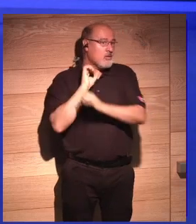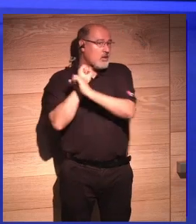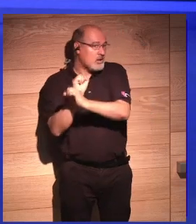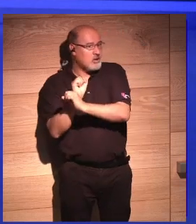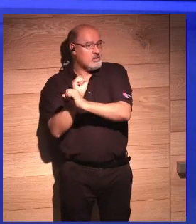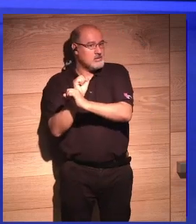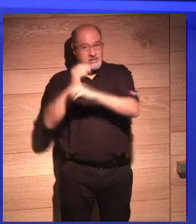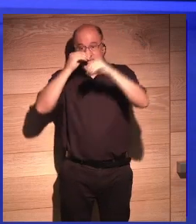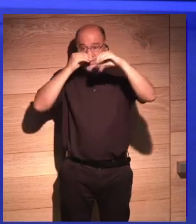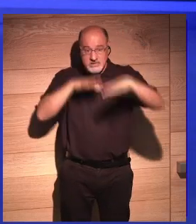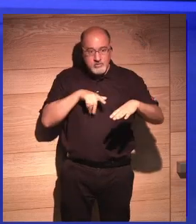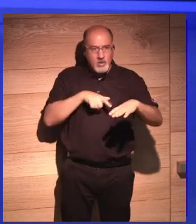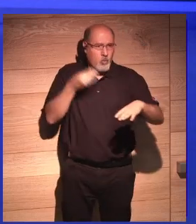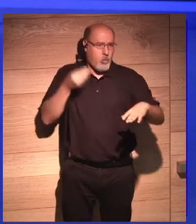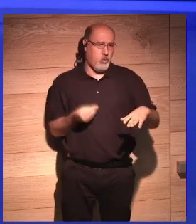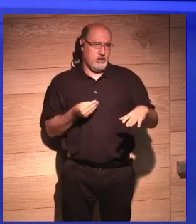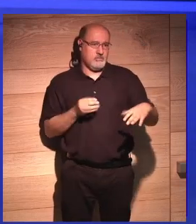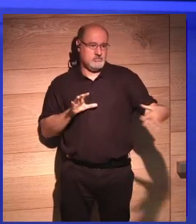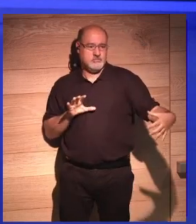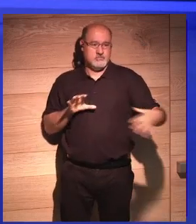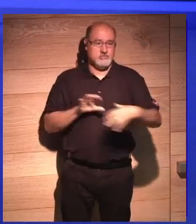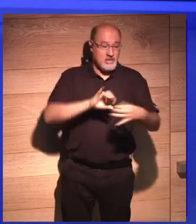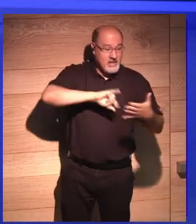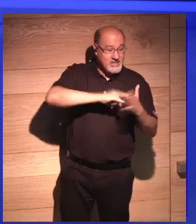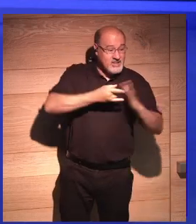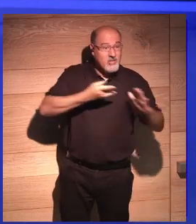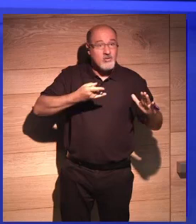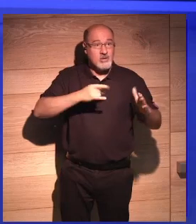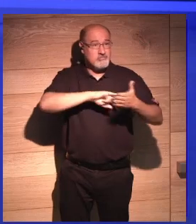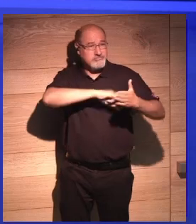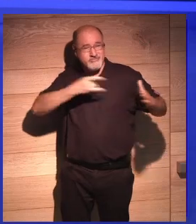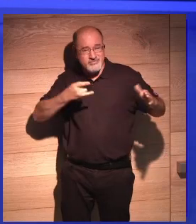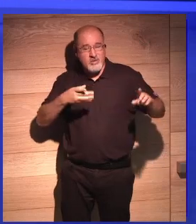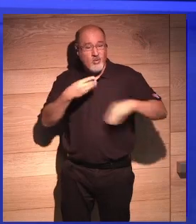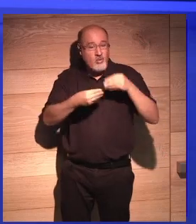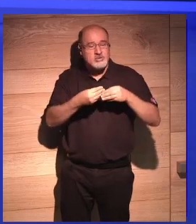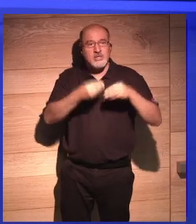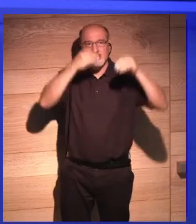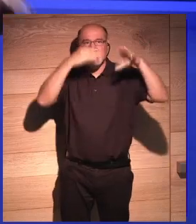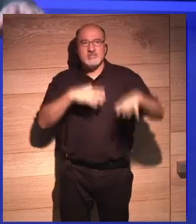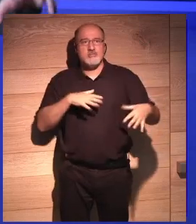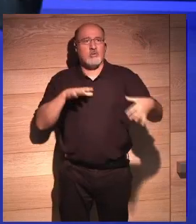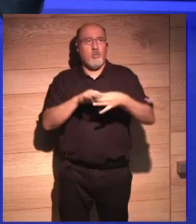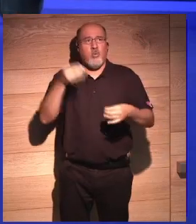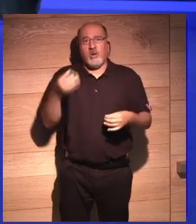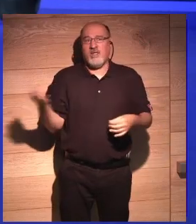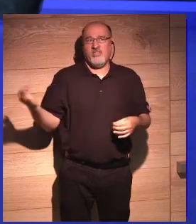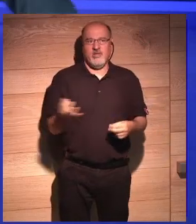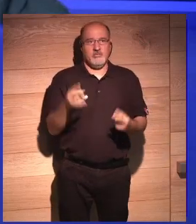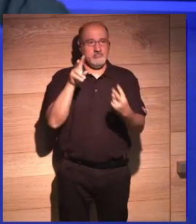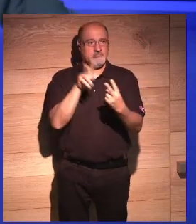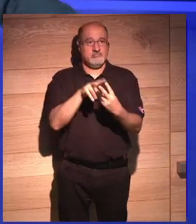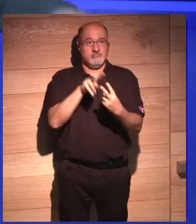to be good. It doesn't matter about the technology. How we operate, essentially, we work a lot with